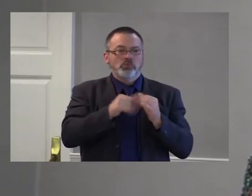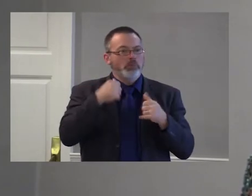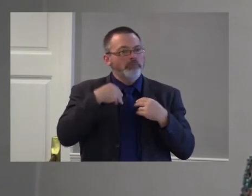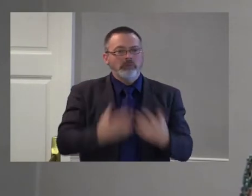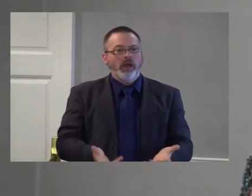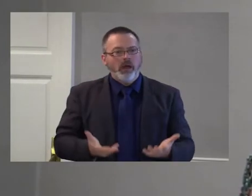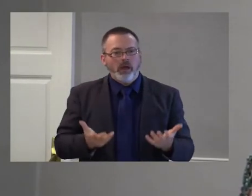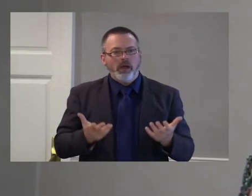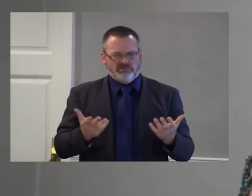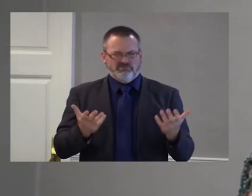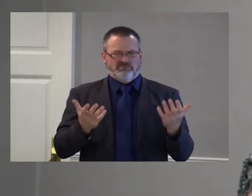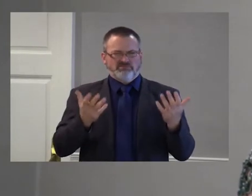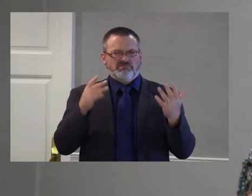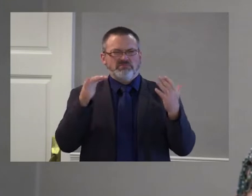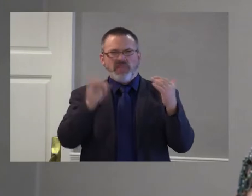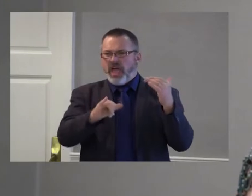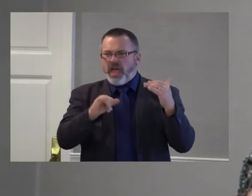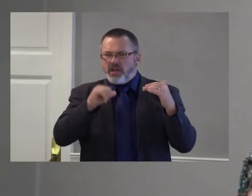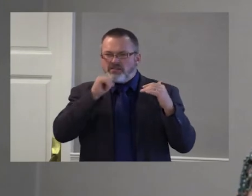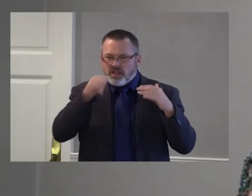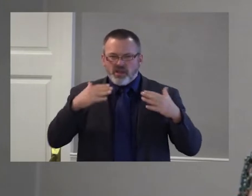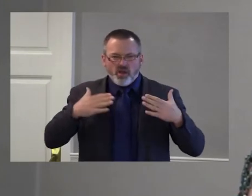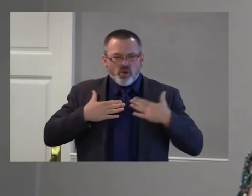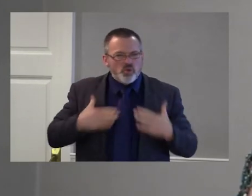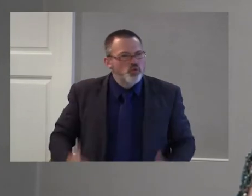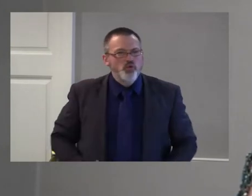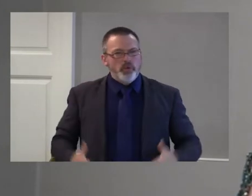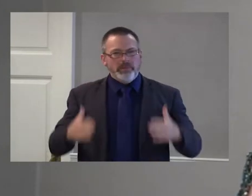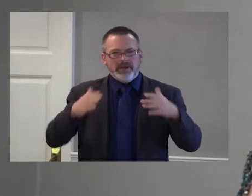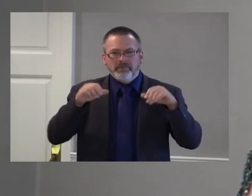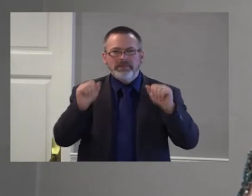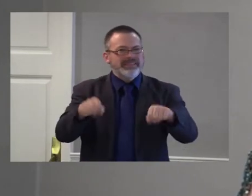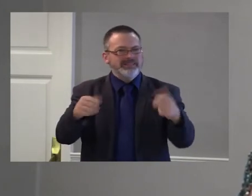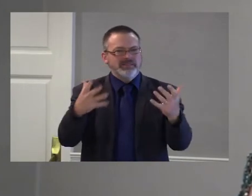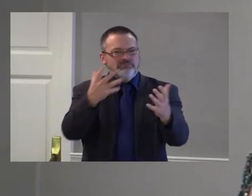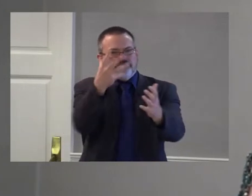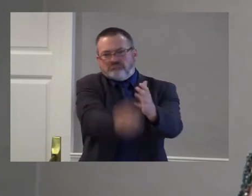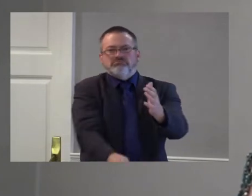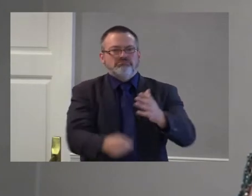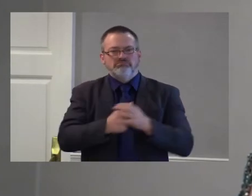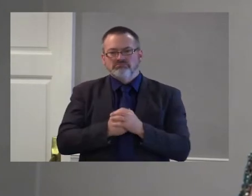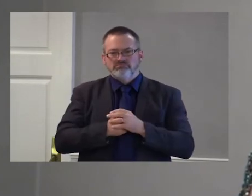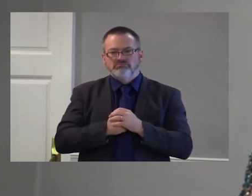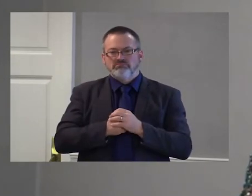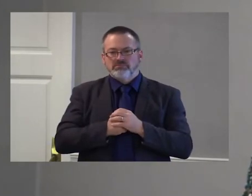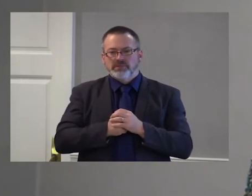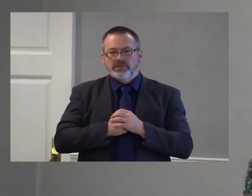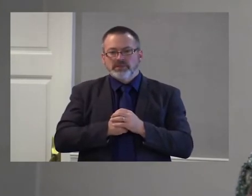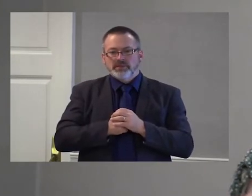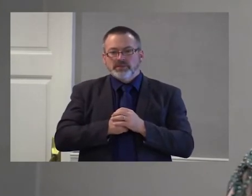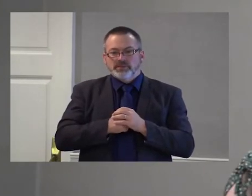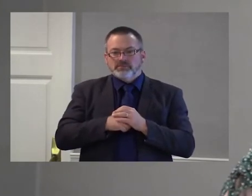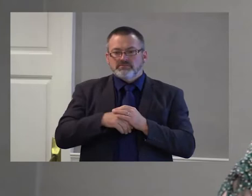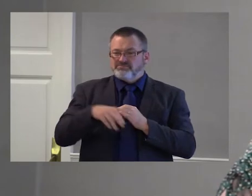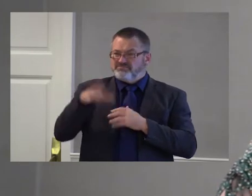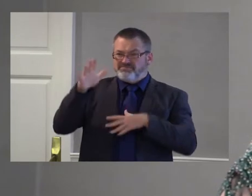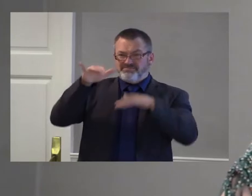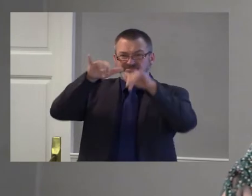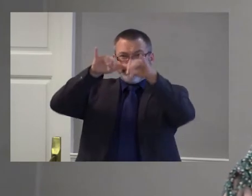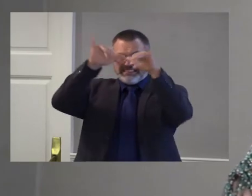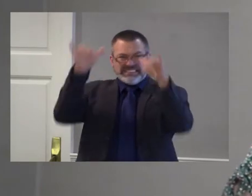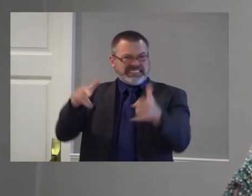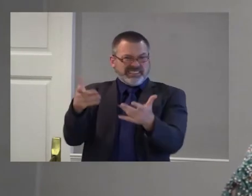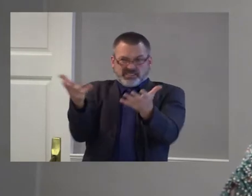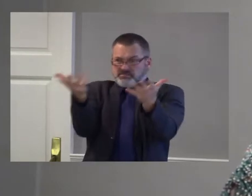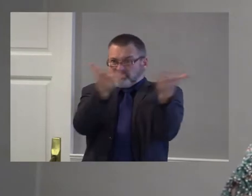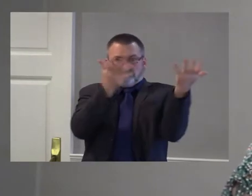laws and the benefit cliff when employed as a disabled or deaf individual is outdated and creates systems in which people